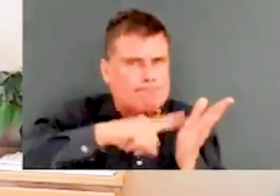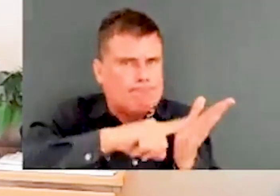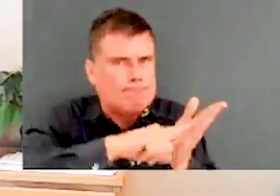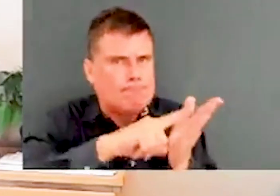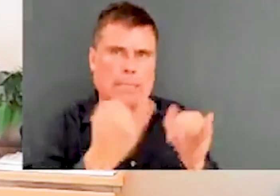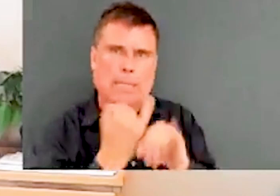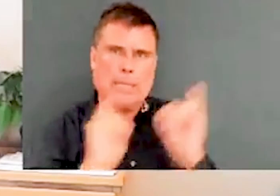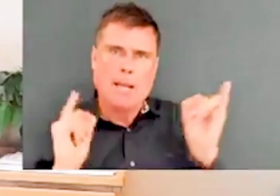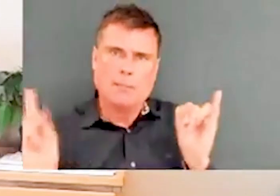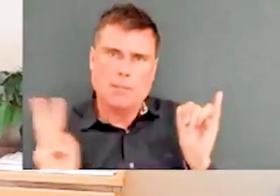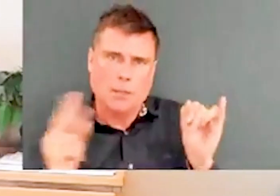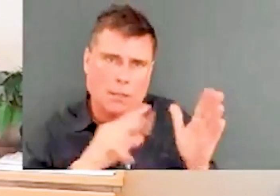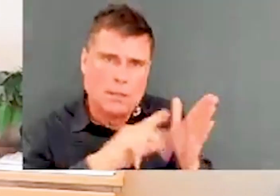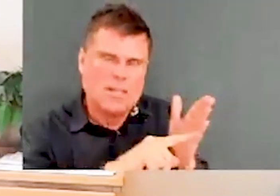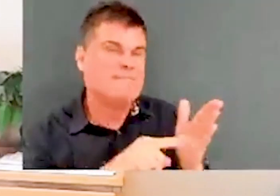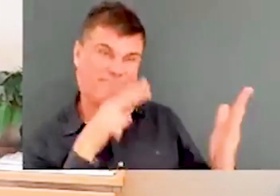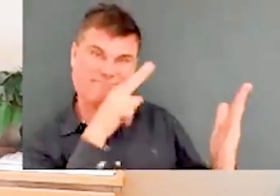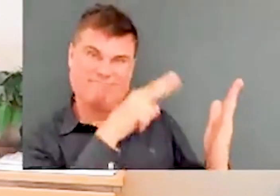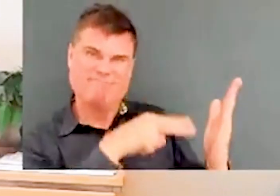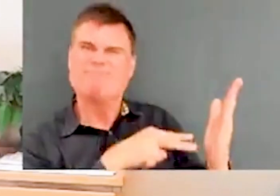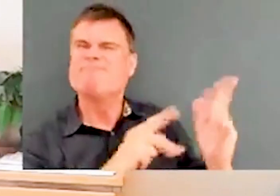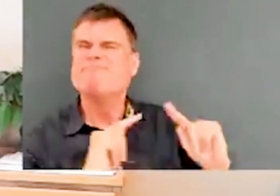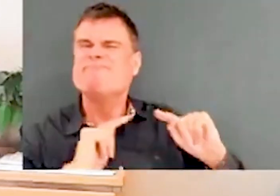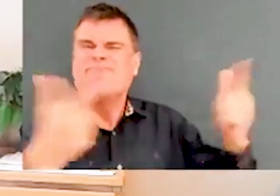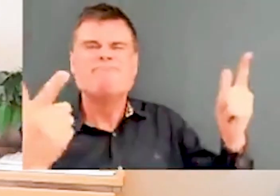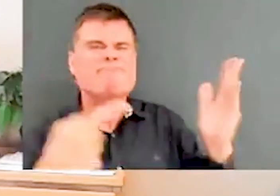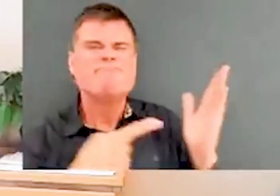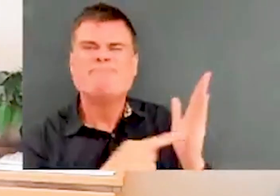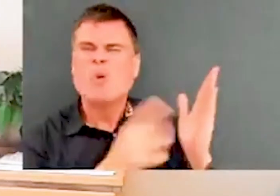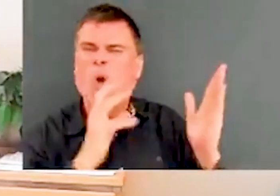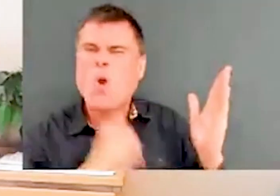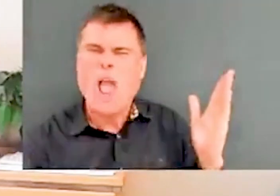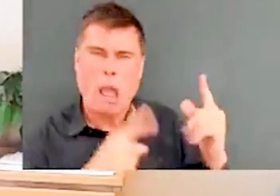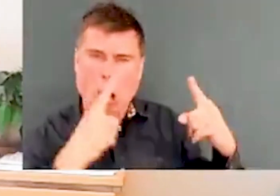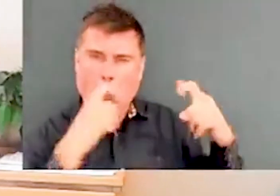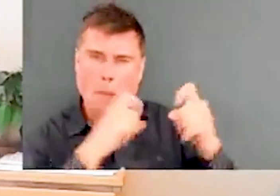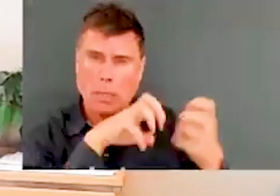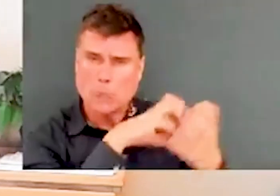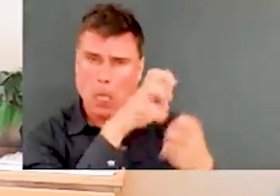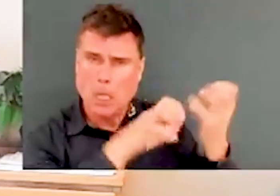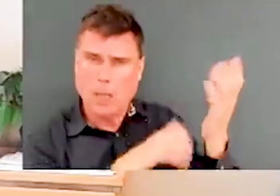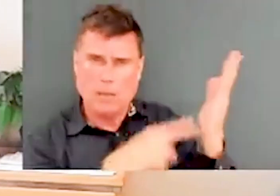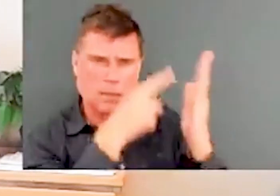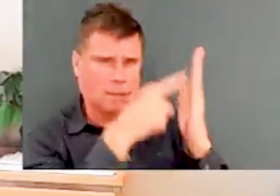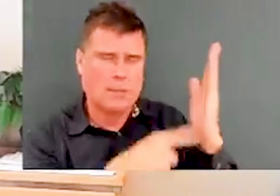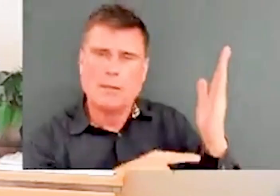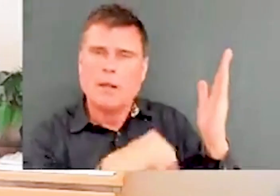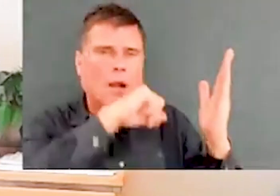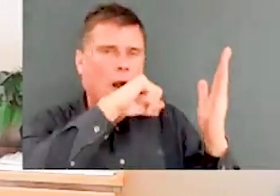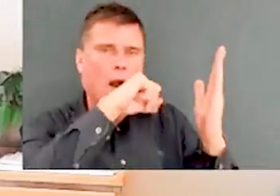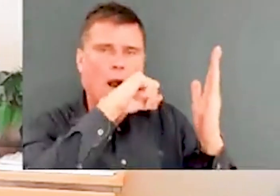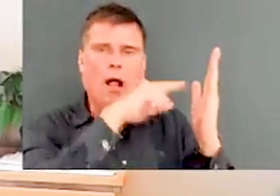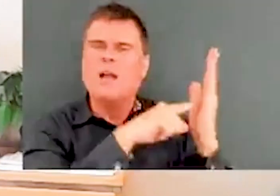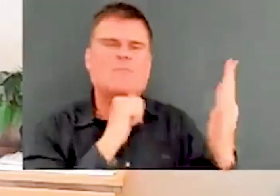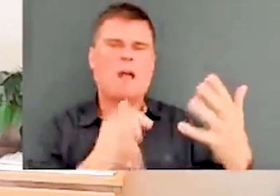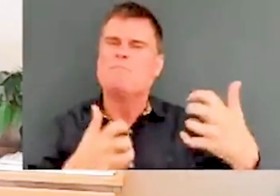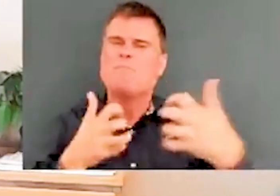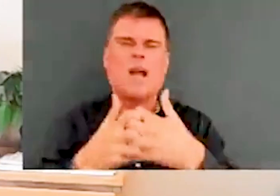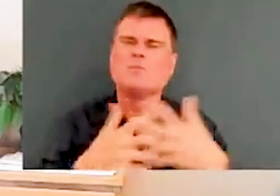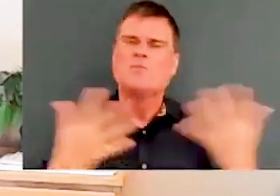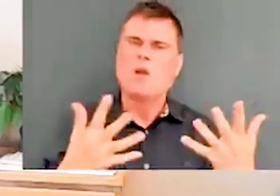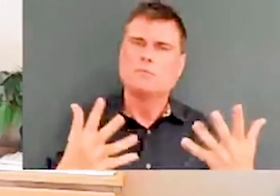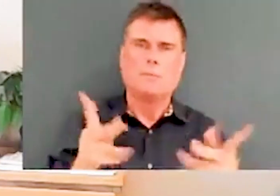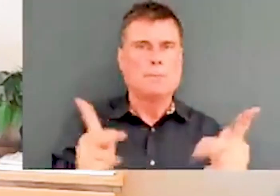complex, outdated, and is not living up to public expectations in terms of returning a proper share of the value of oil and